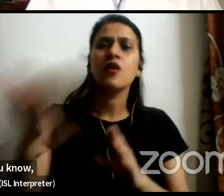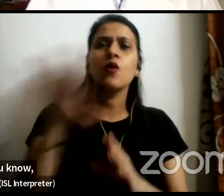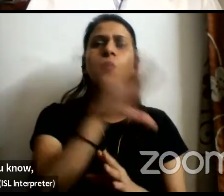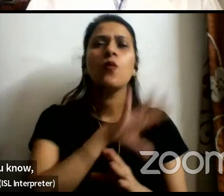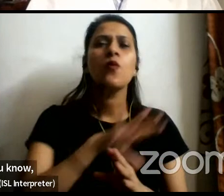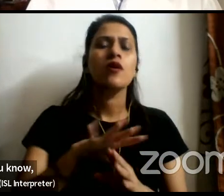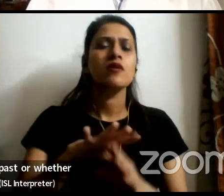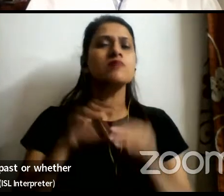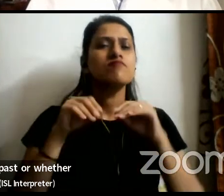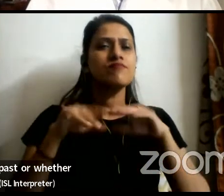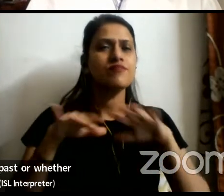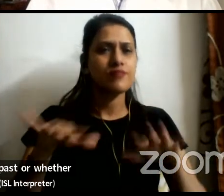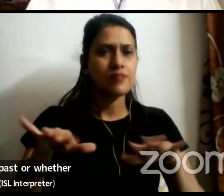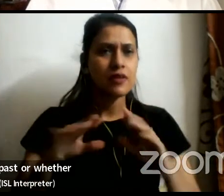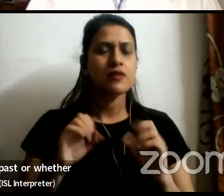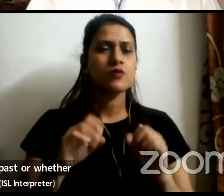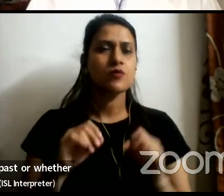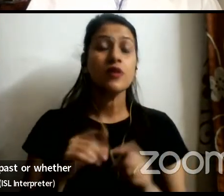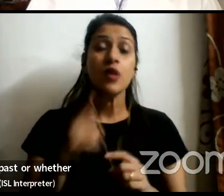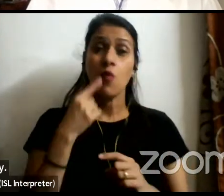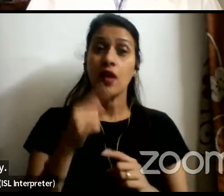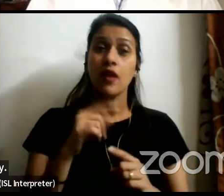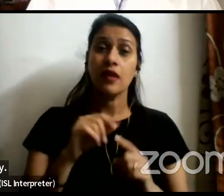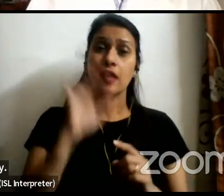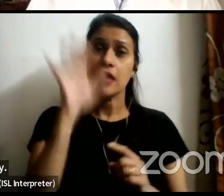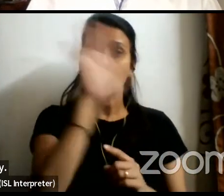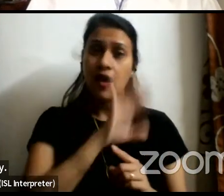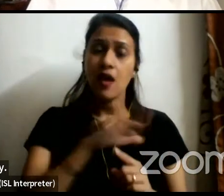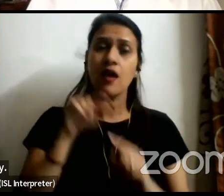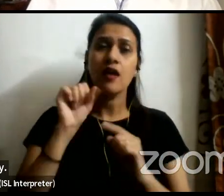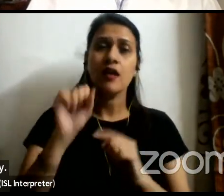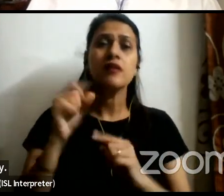have countries sort of generally responded to laws that